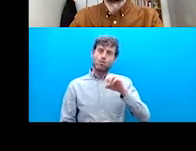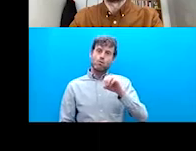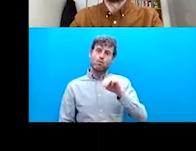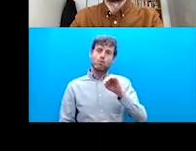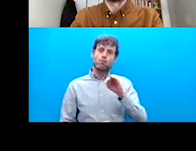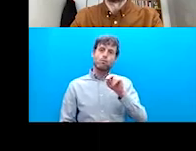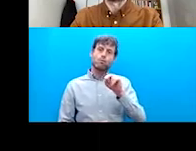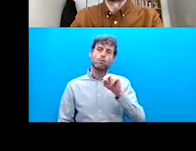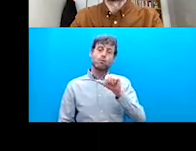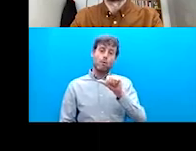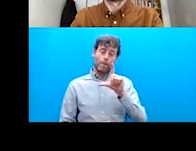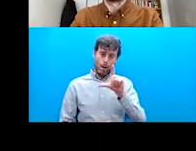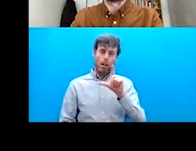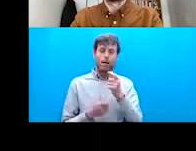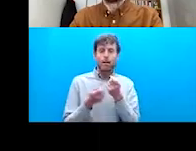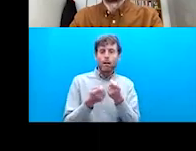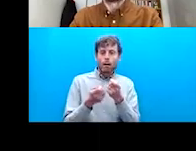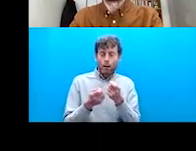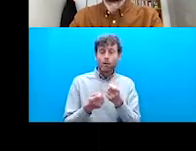in the non-semantic conditions, such as